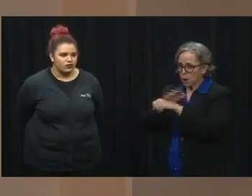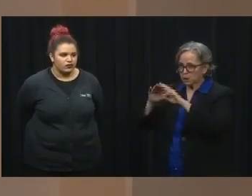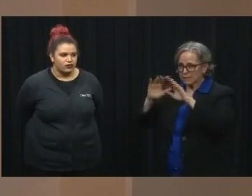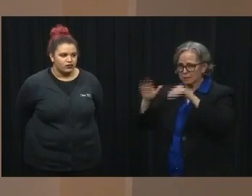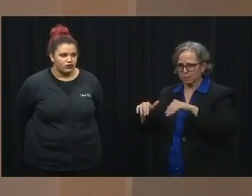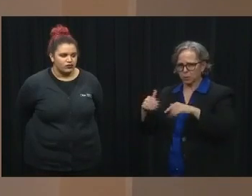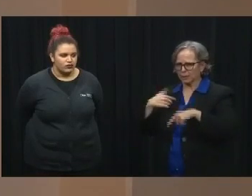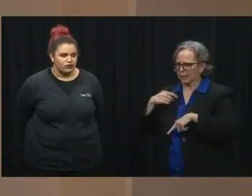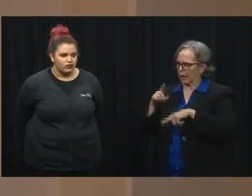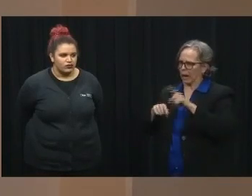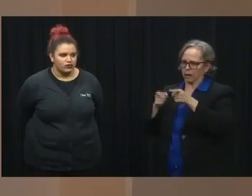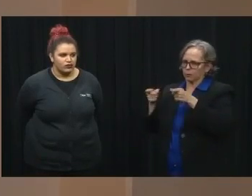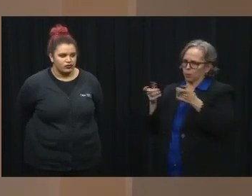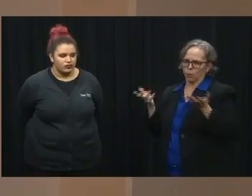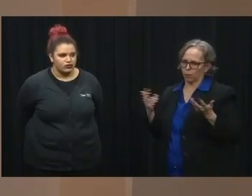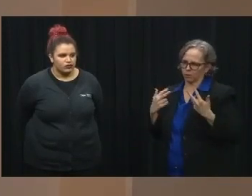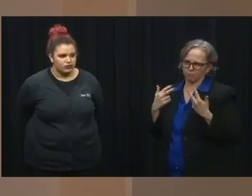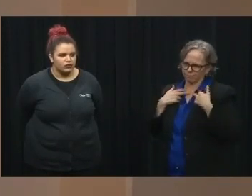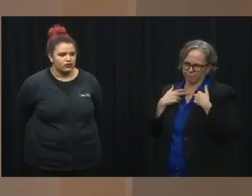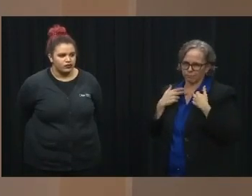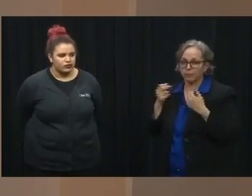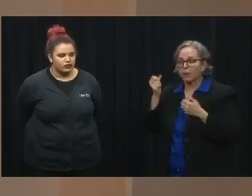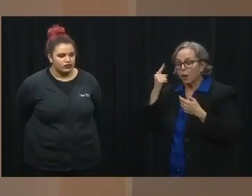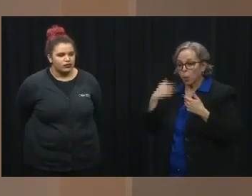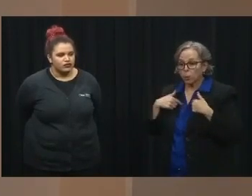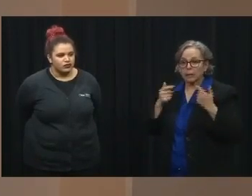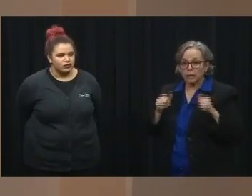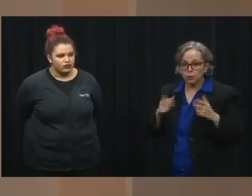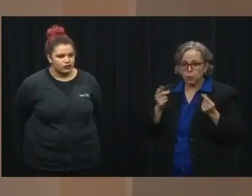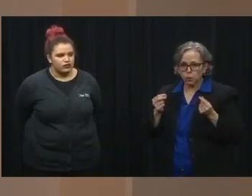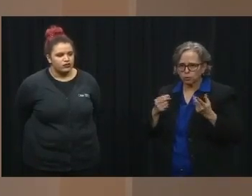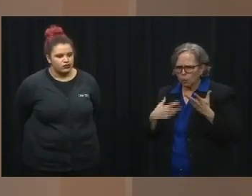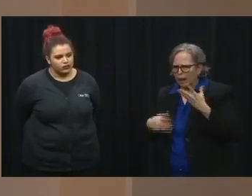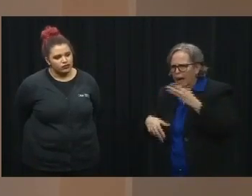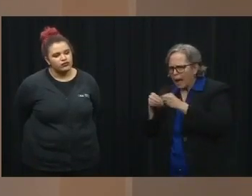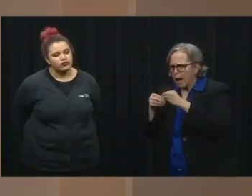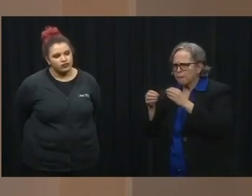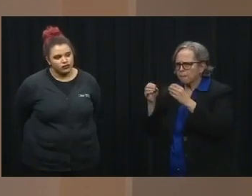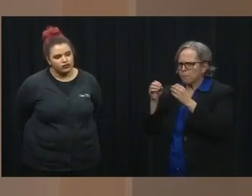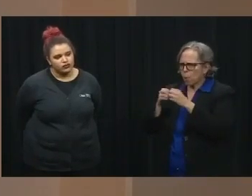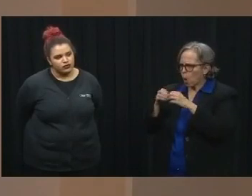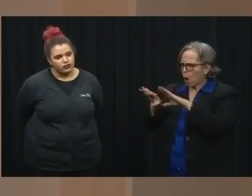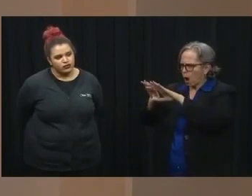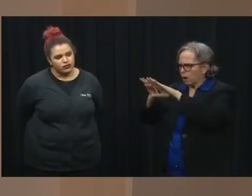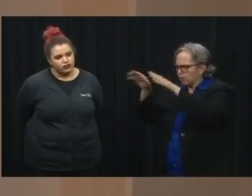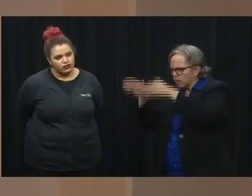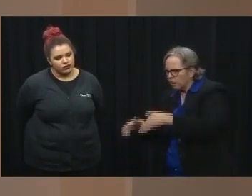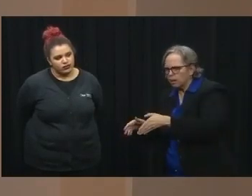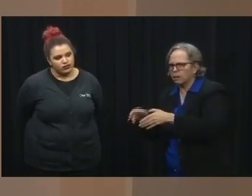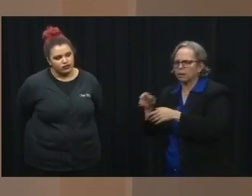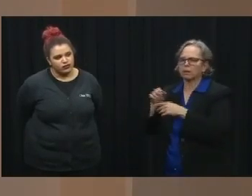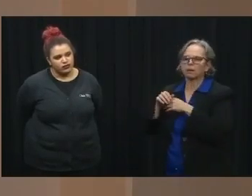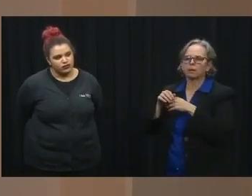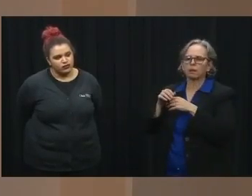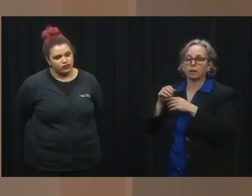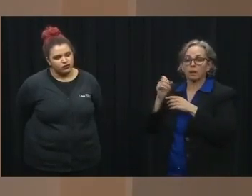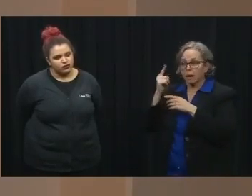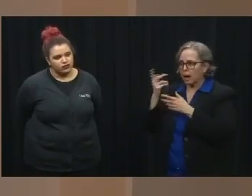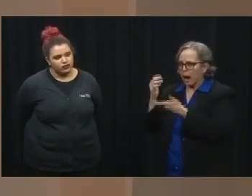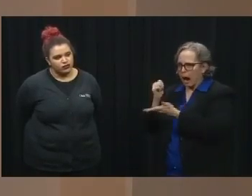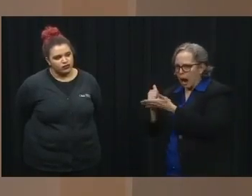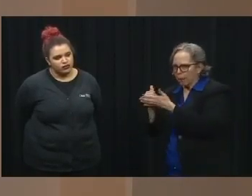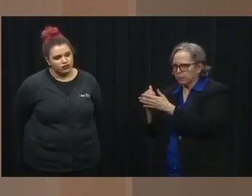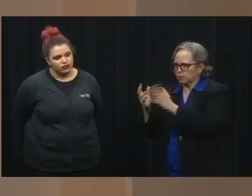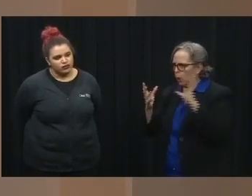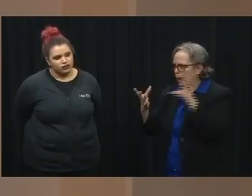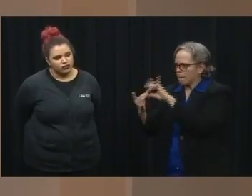we can solve, we're trying to add servers to expand the capacity. I think the capacity that we're trying to expand, that we're hoping